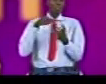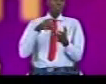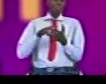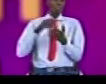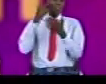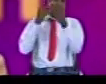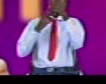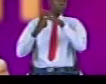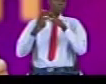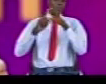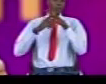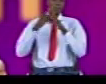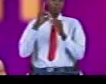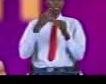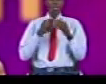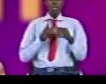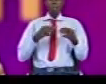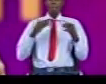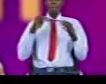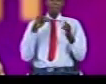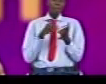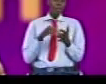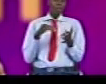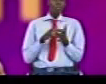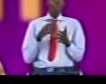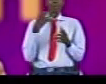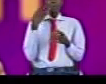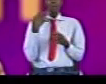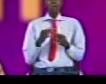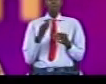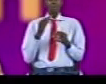souls have been blessed all over the world.